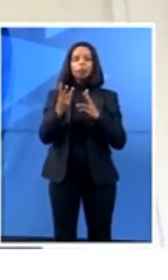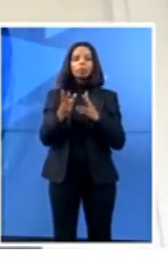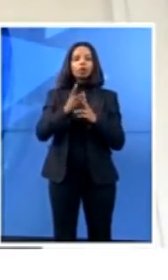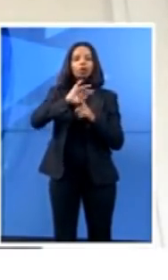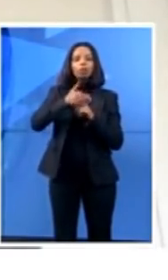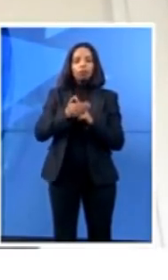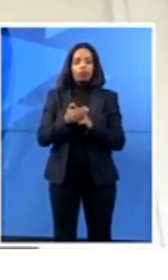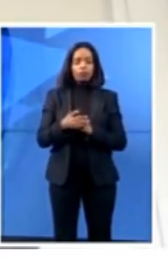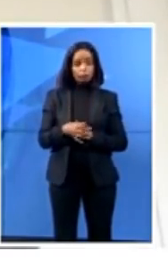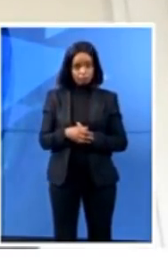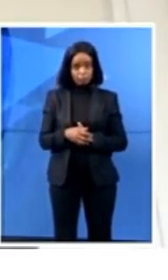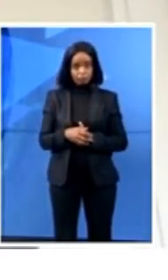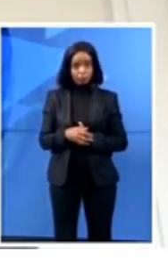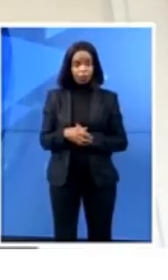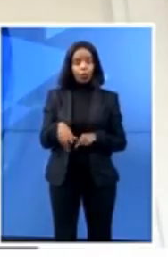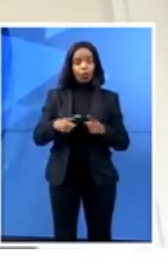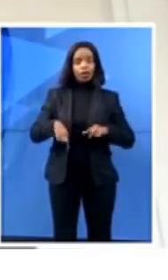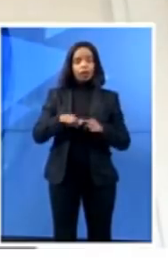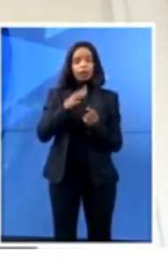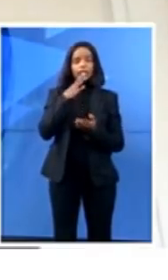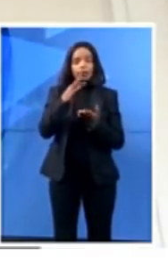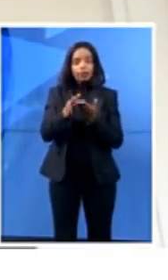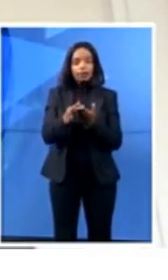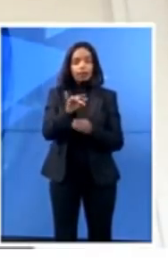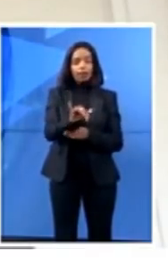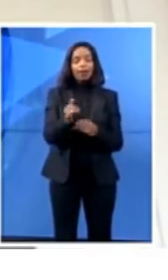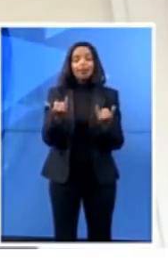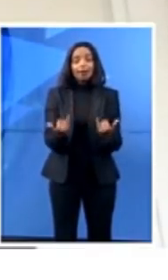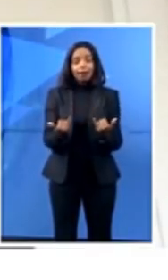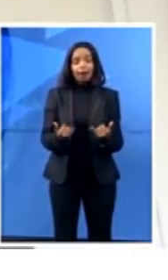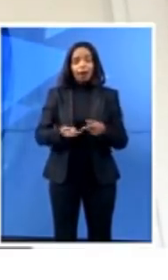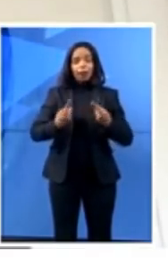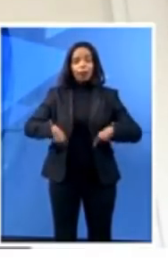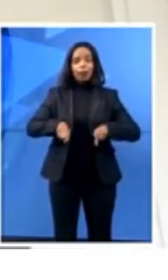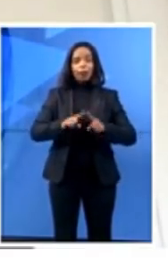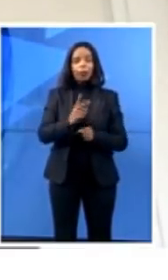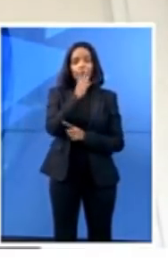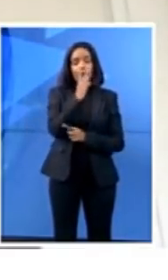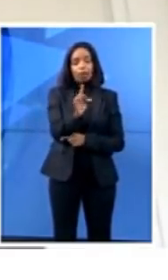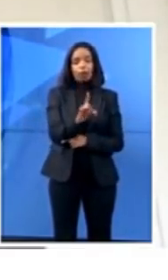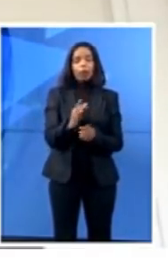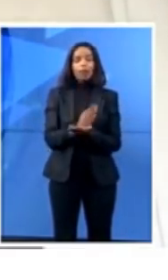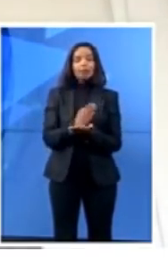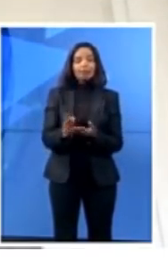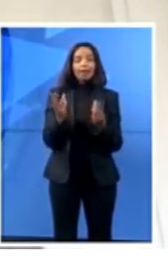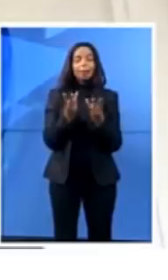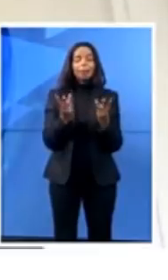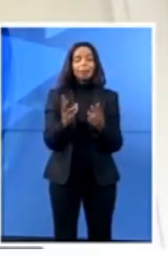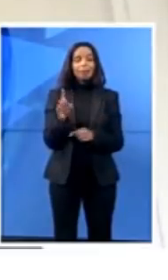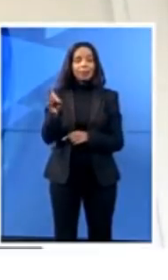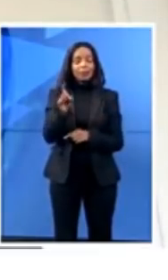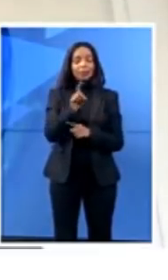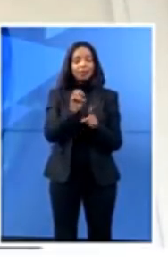you're seeing is that some people are highly exposed to other people, will be wearing masks. If the other